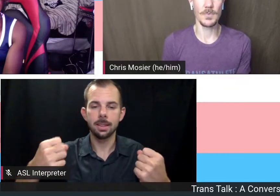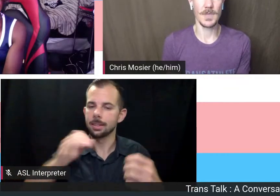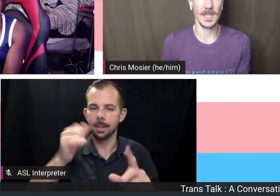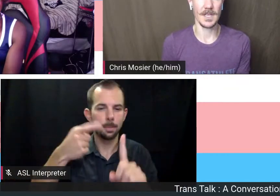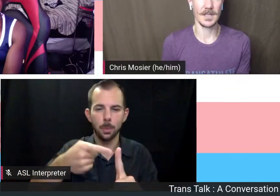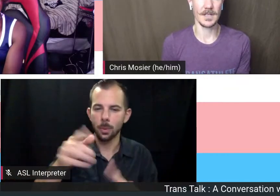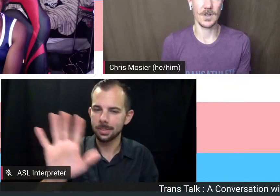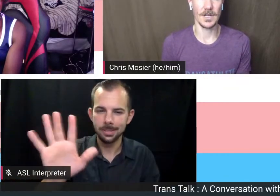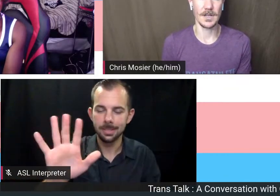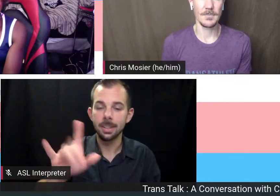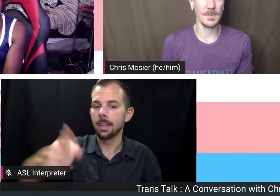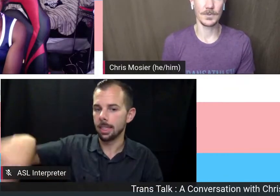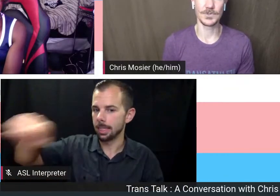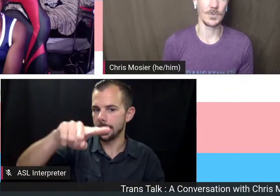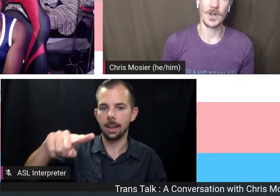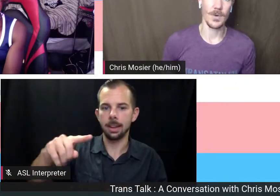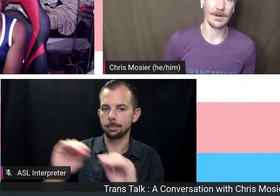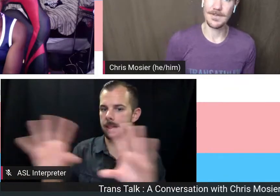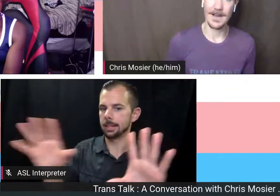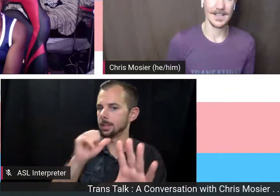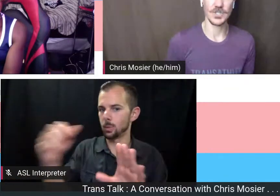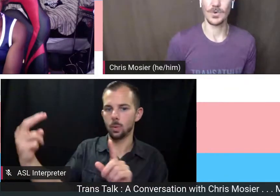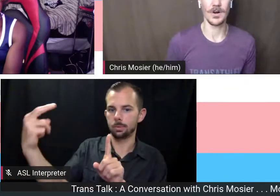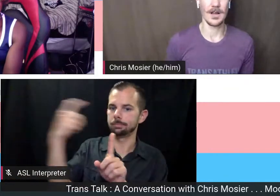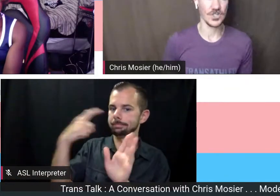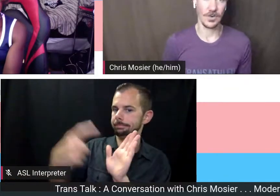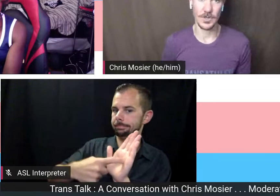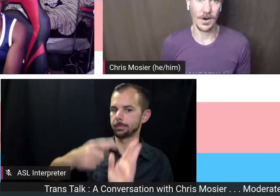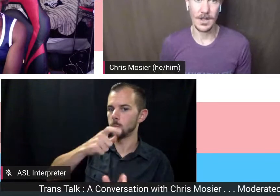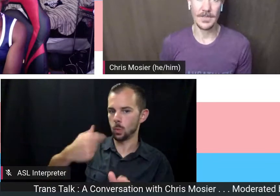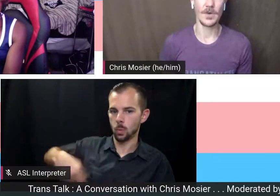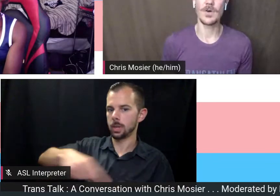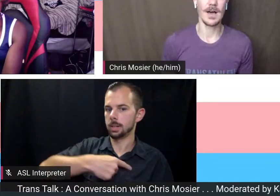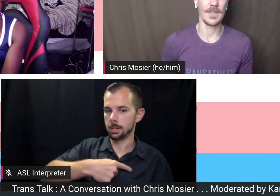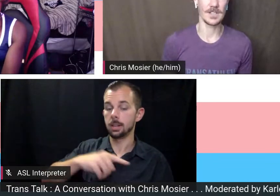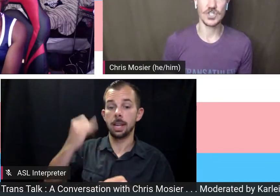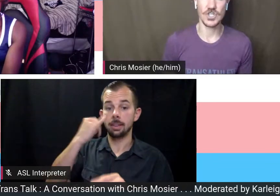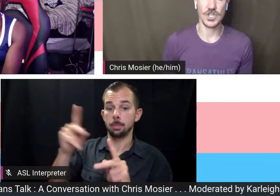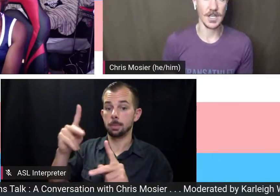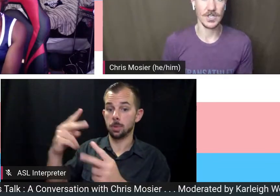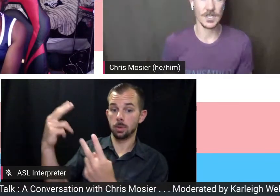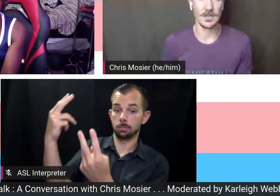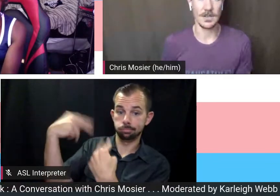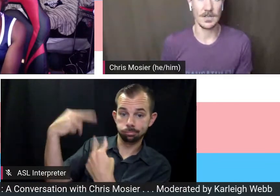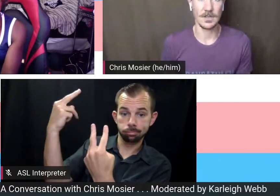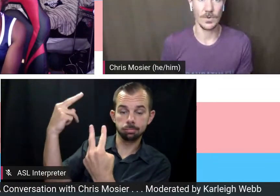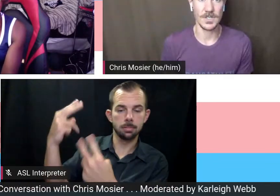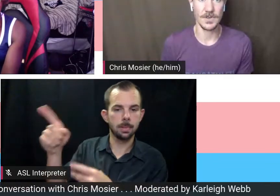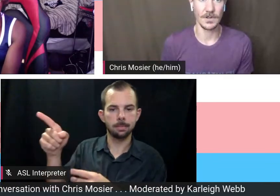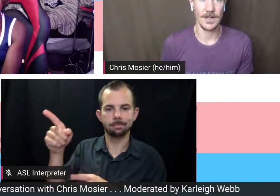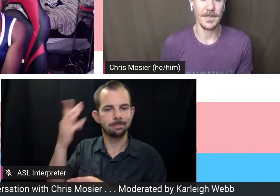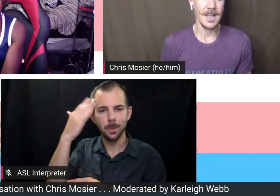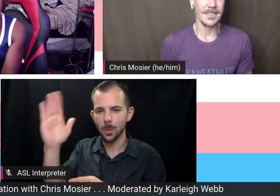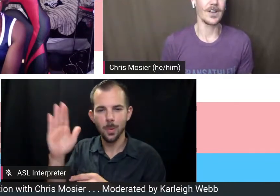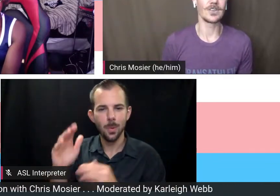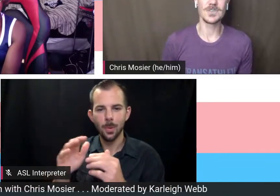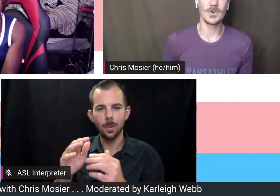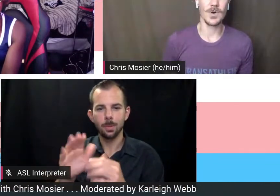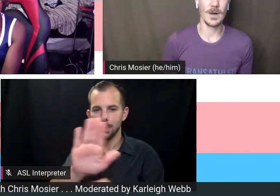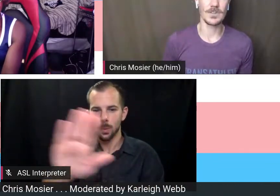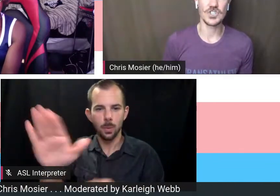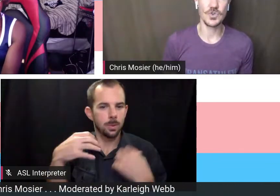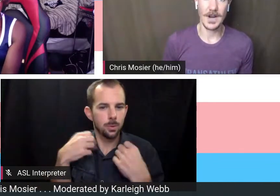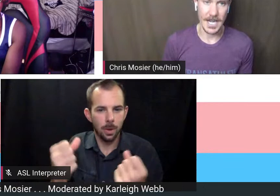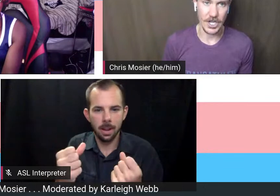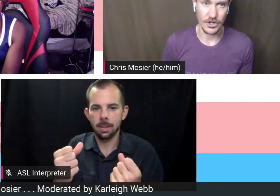when you're being targeted, people don't know how fast you are, how strong you are. They don't know how that's changed in the course of your life. They also